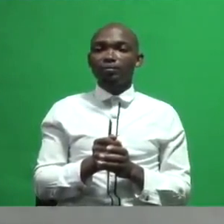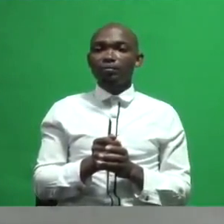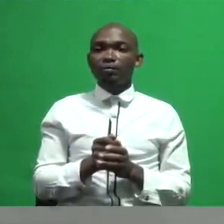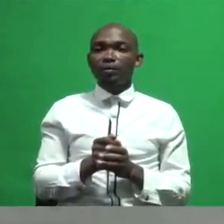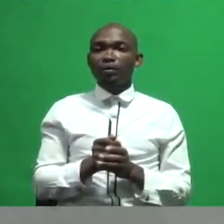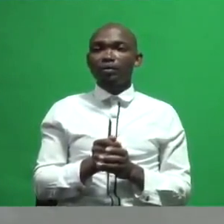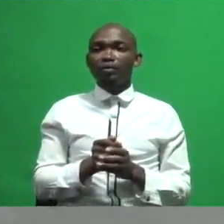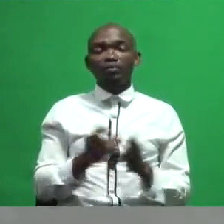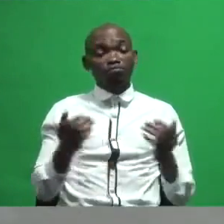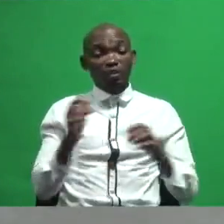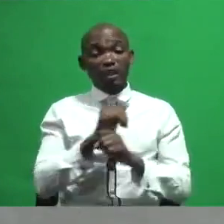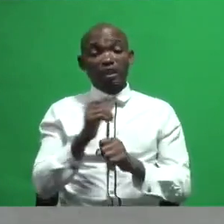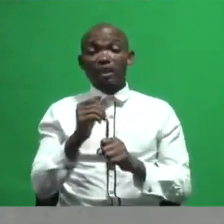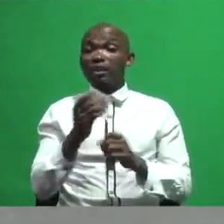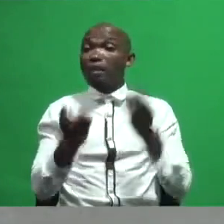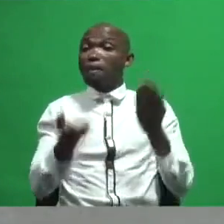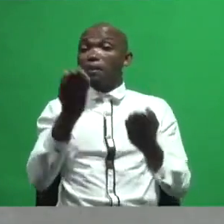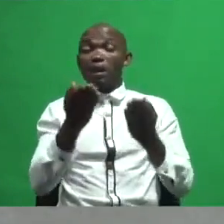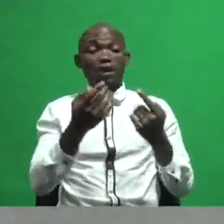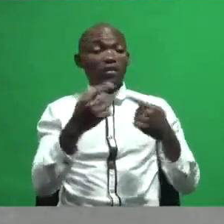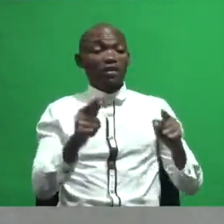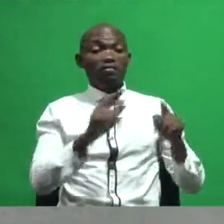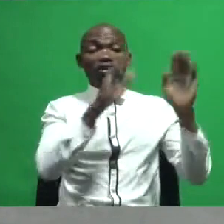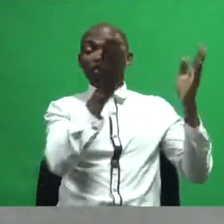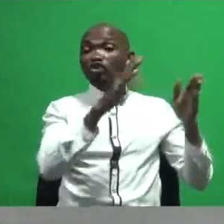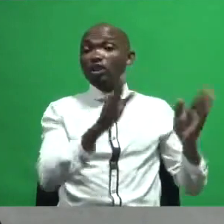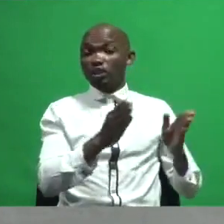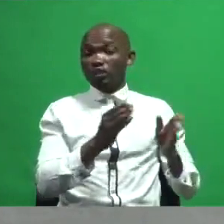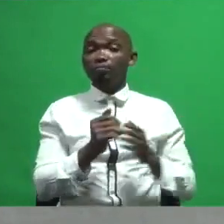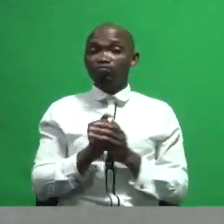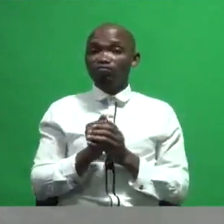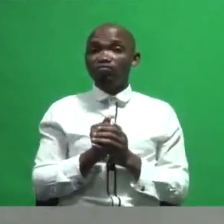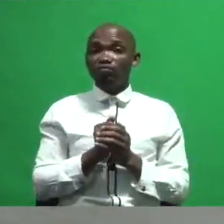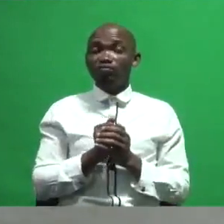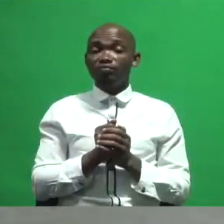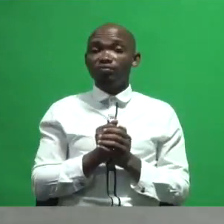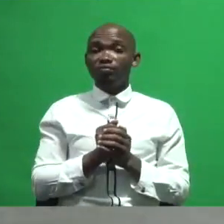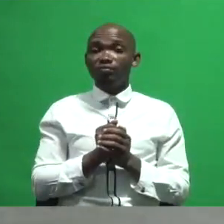Let us do that to look whether we get the different structures or not.